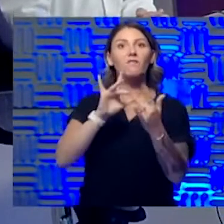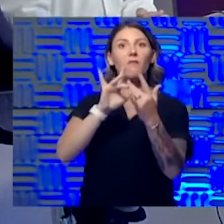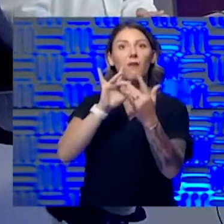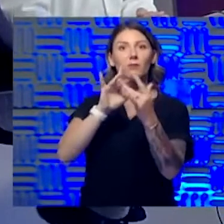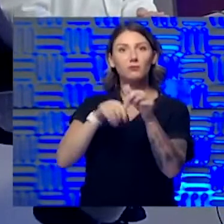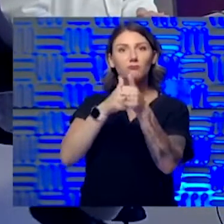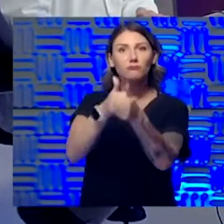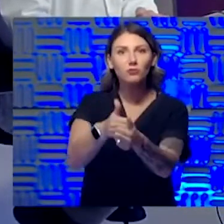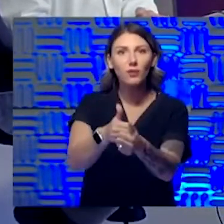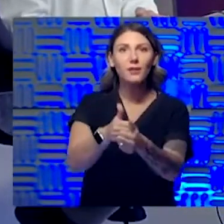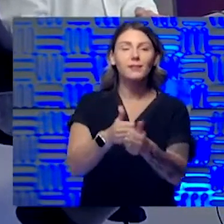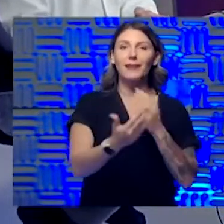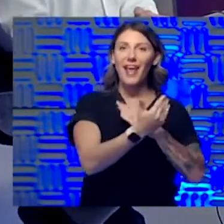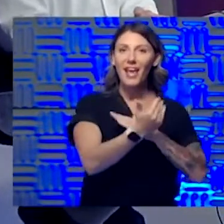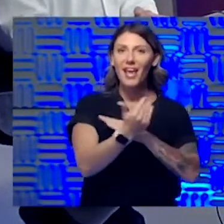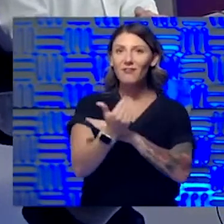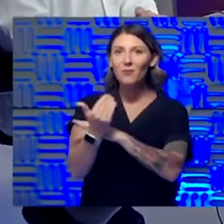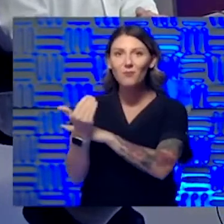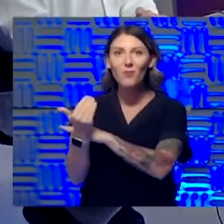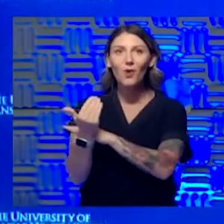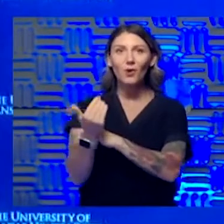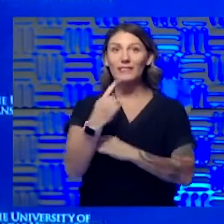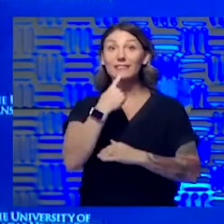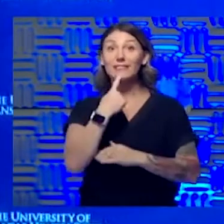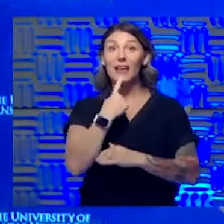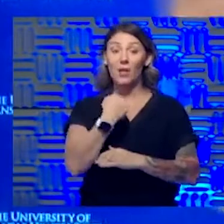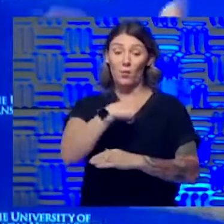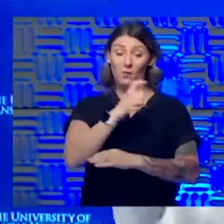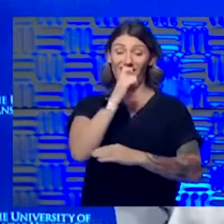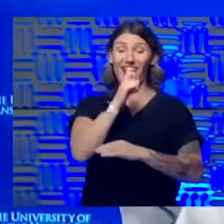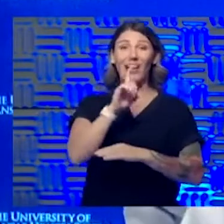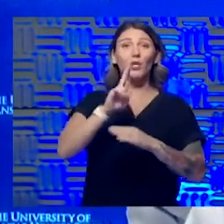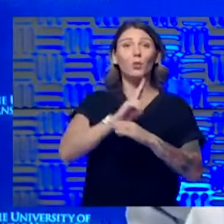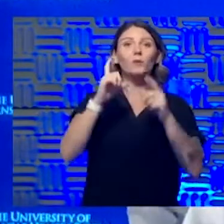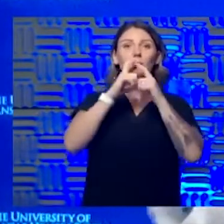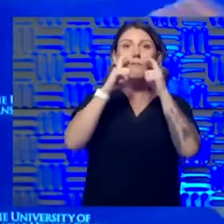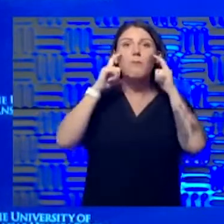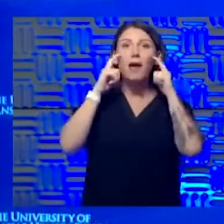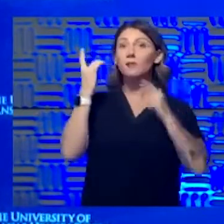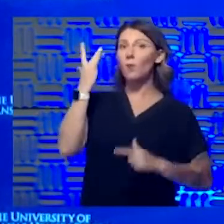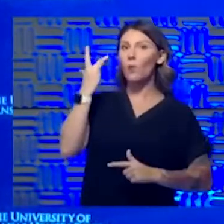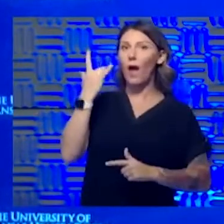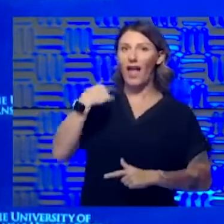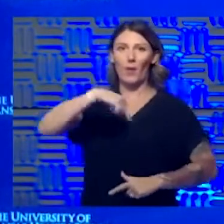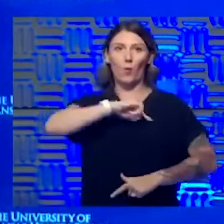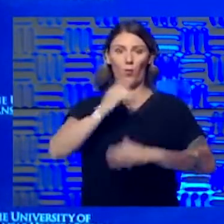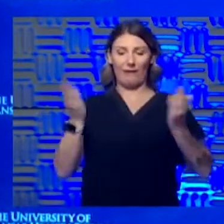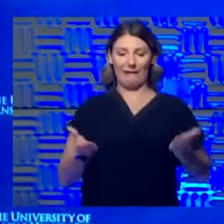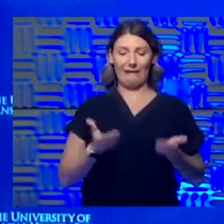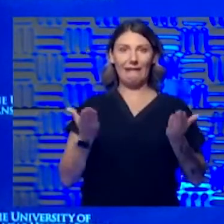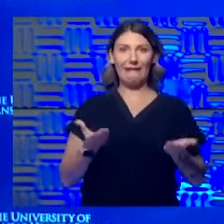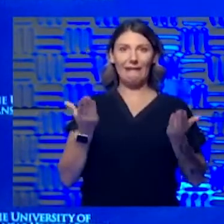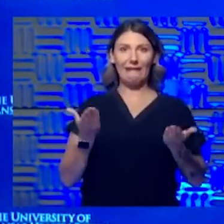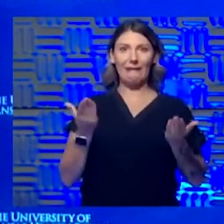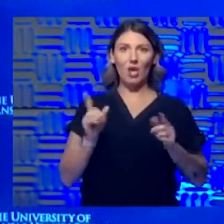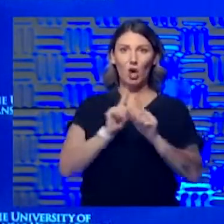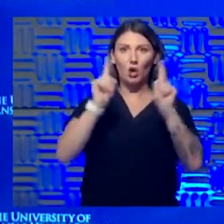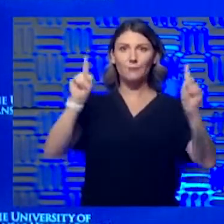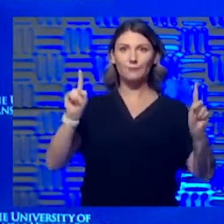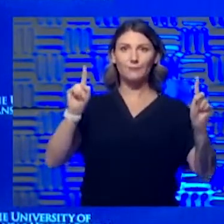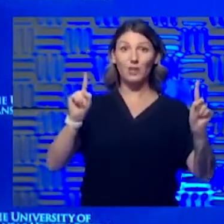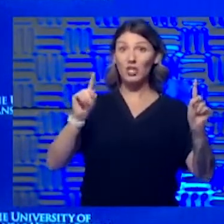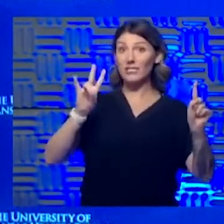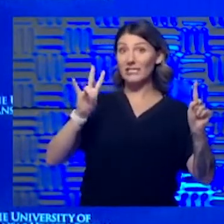we always say every morning now, we're saying we don't have a mask on because our distance is 7 feet, and it's hard to hear us with masks on through the